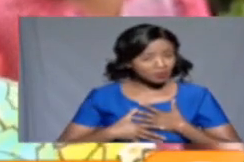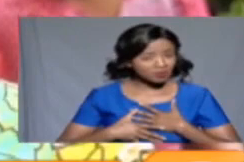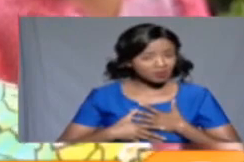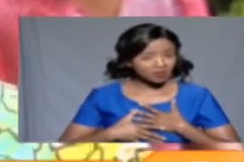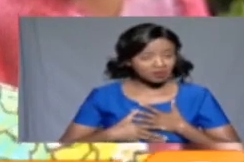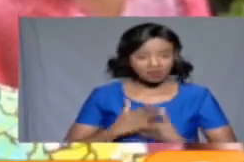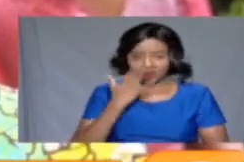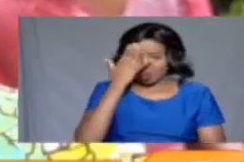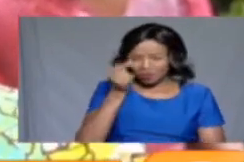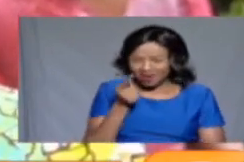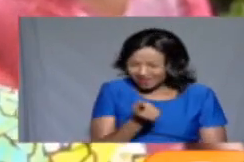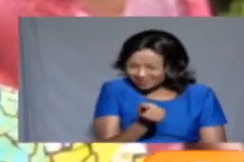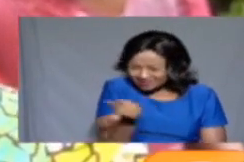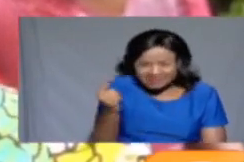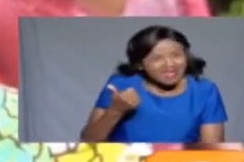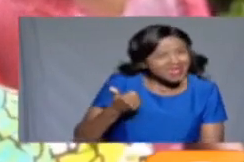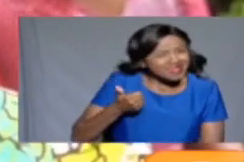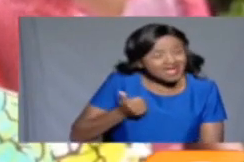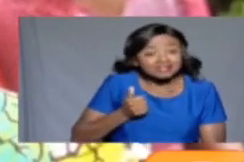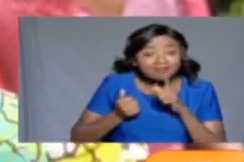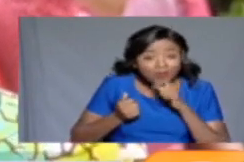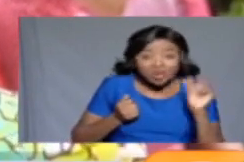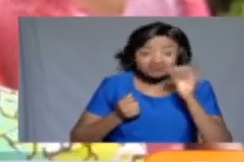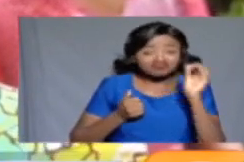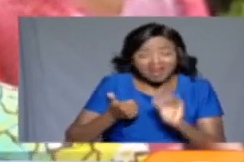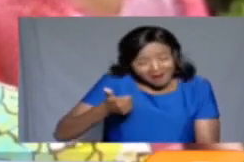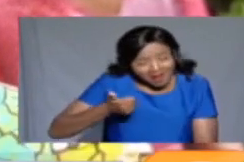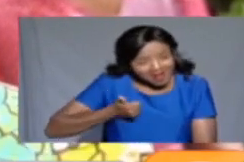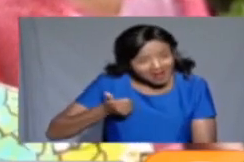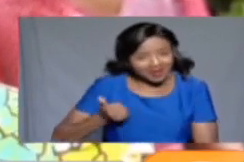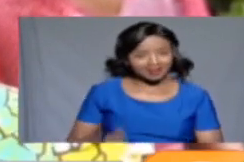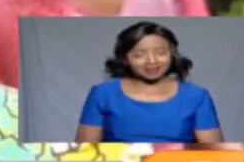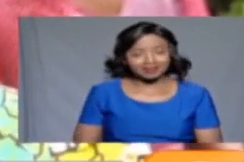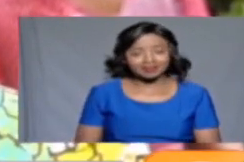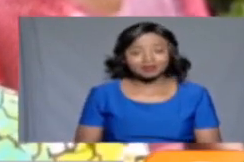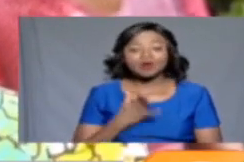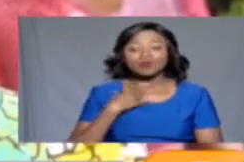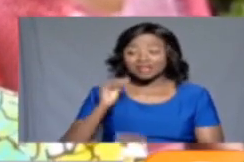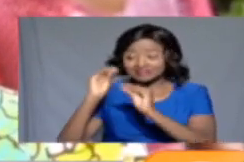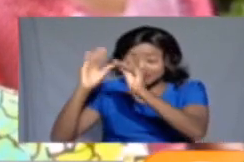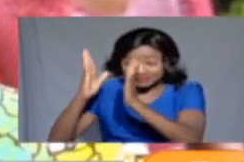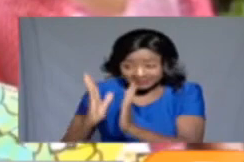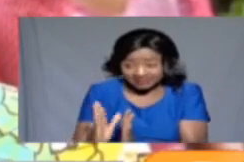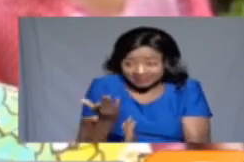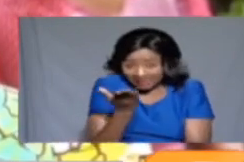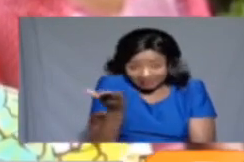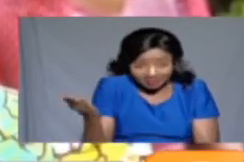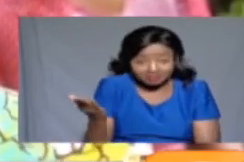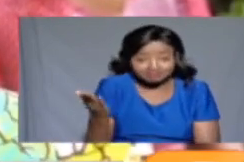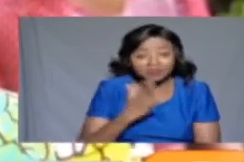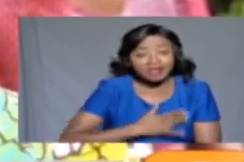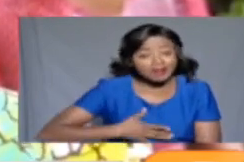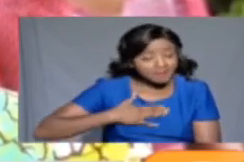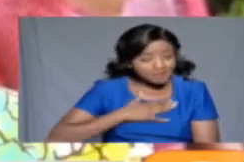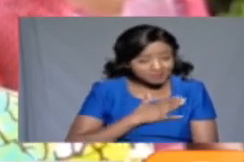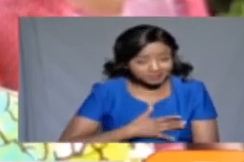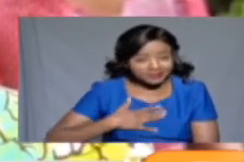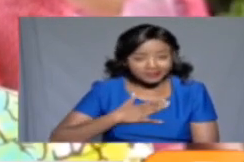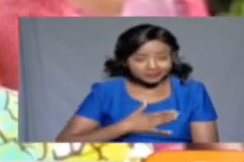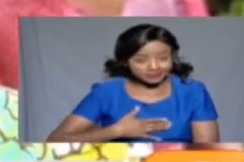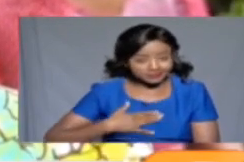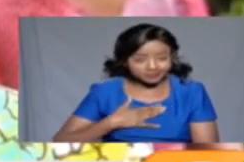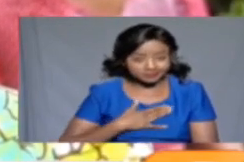Kwa mana ni watoto wasichana, si wanaume. Tunataka walimu wakae chen